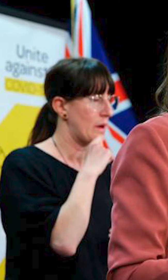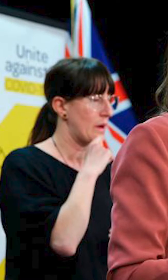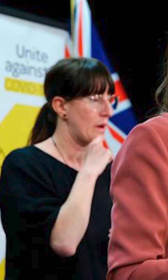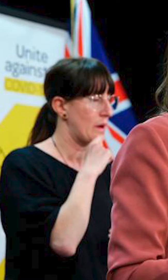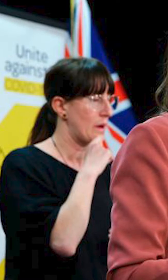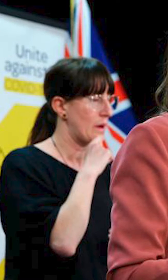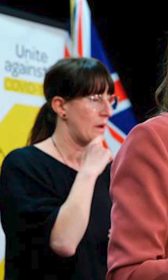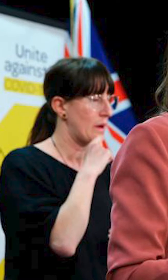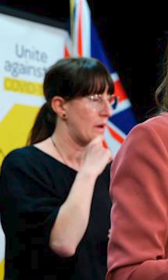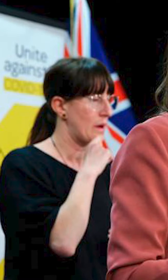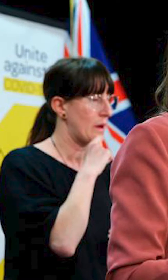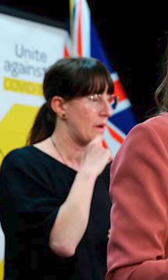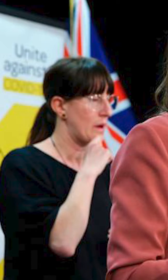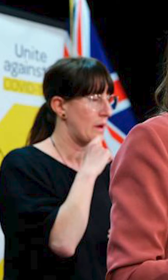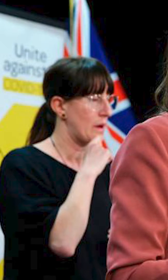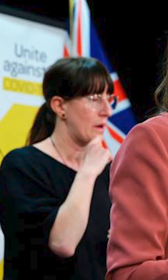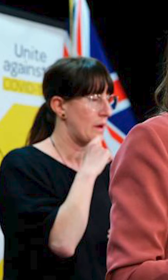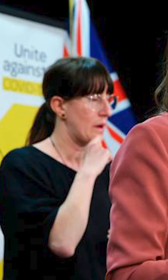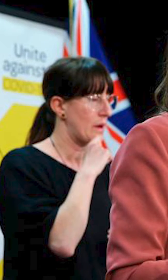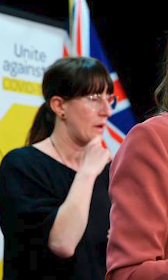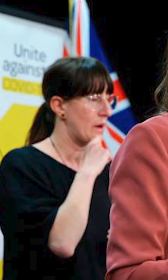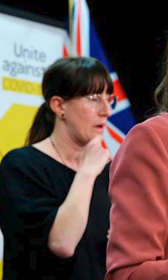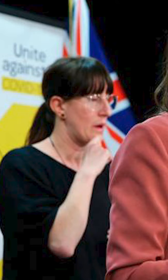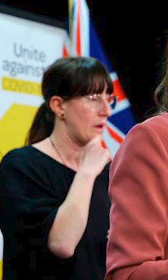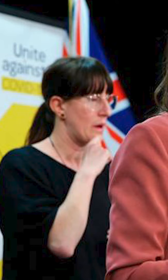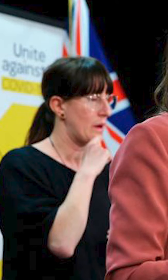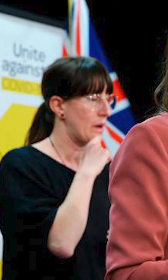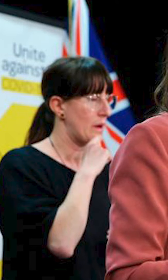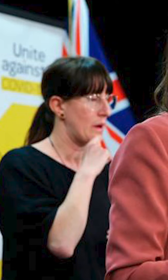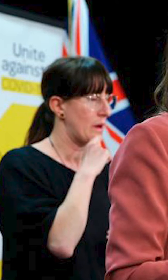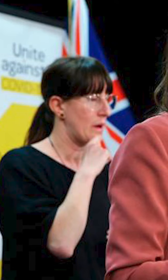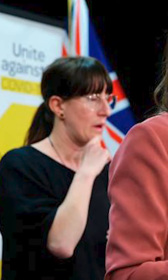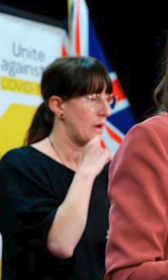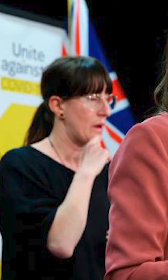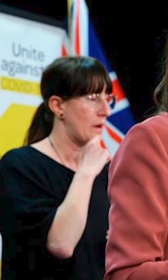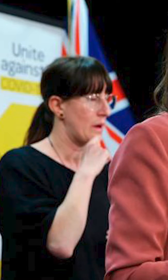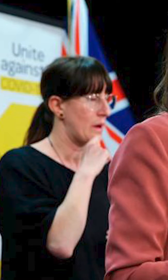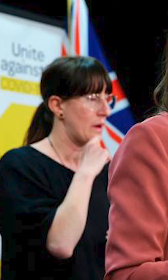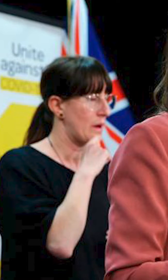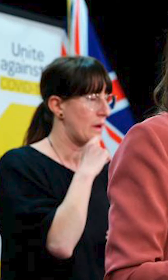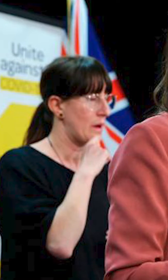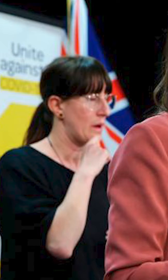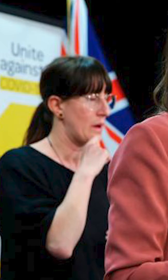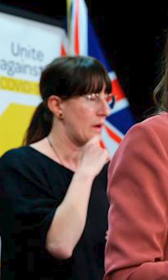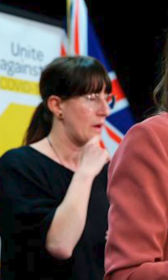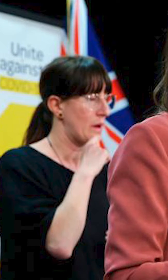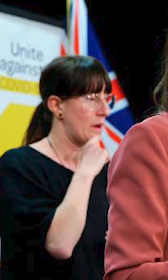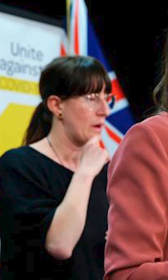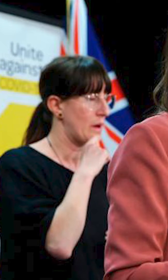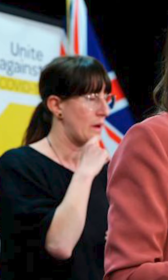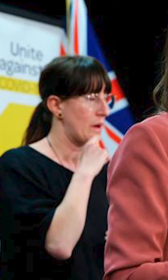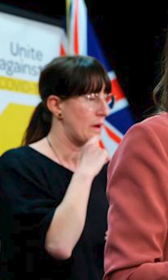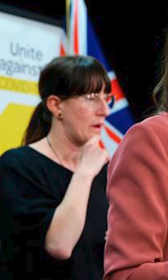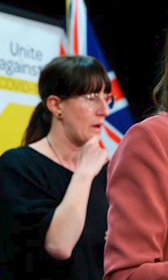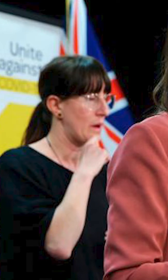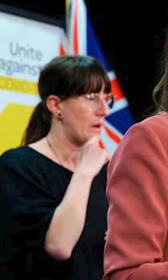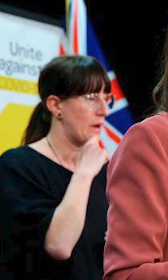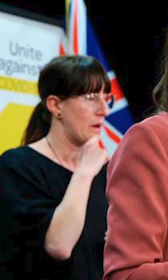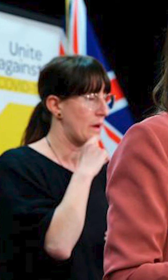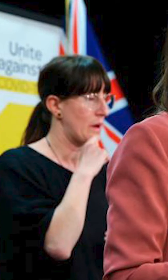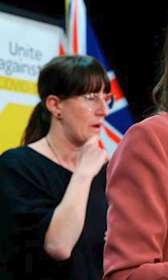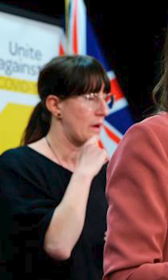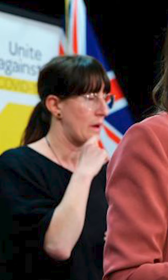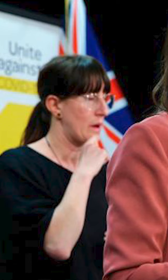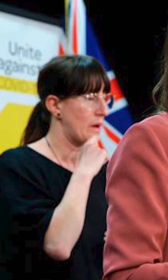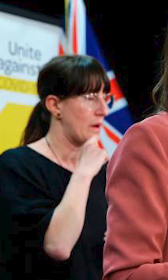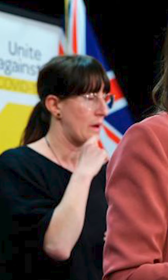virus. The man had traveled to other parts of the country and had obvious link to the border. Director